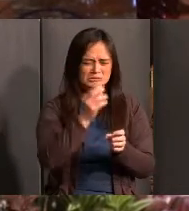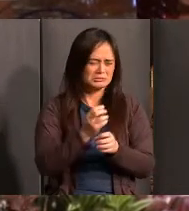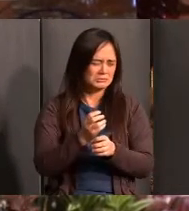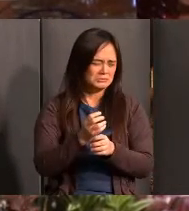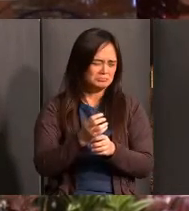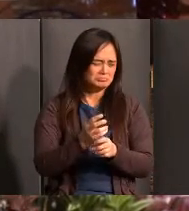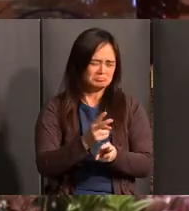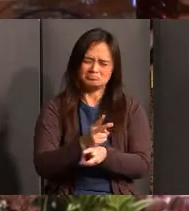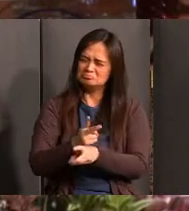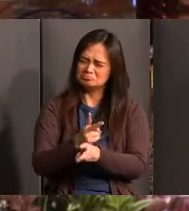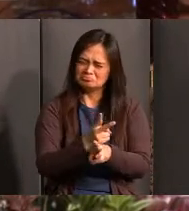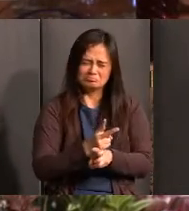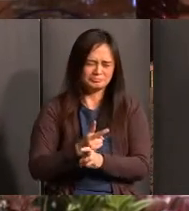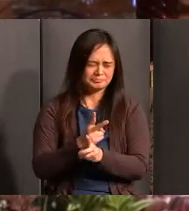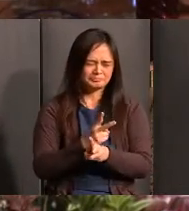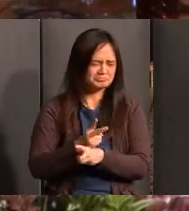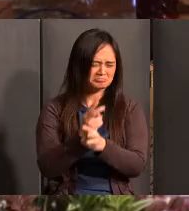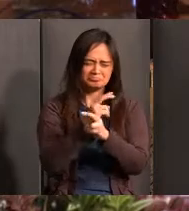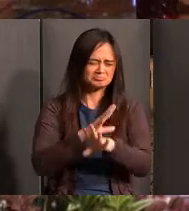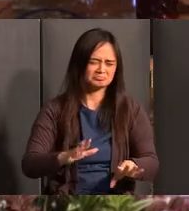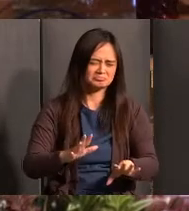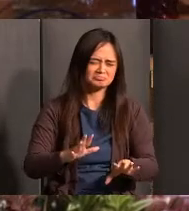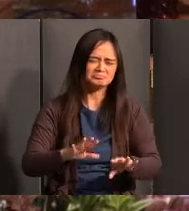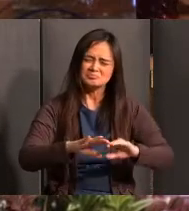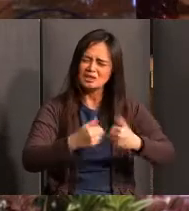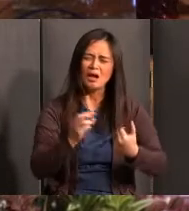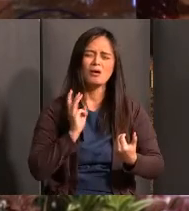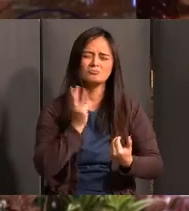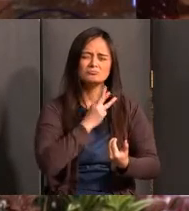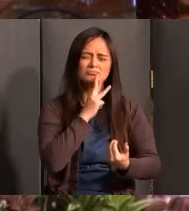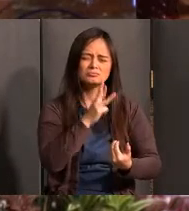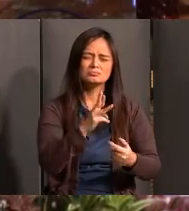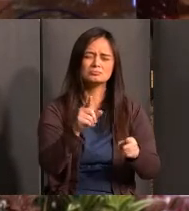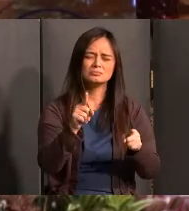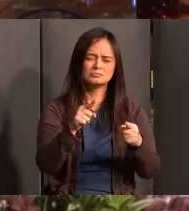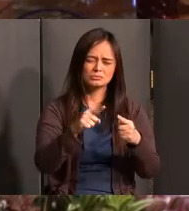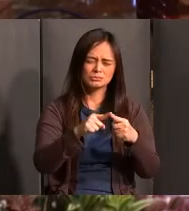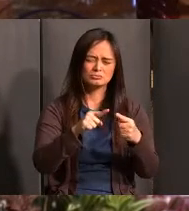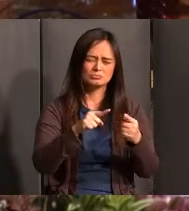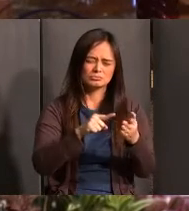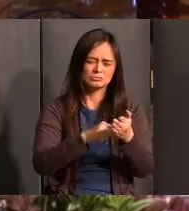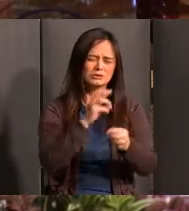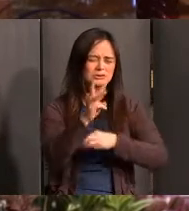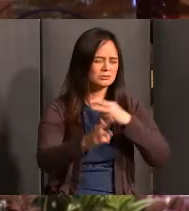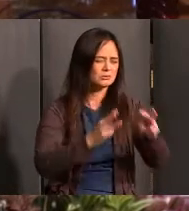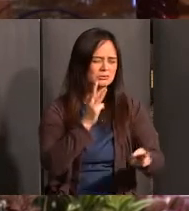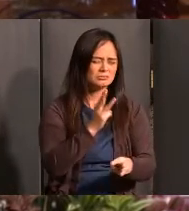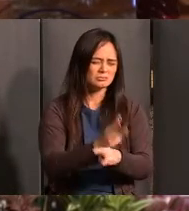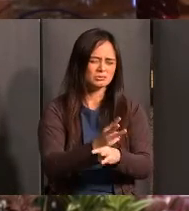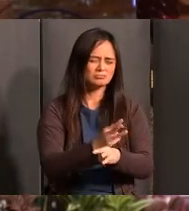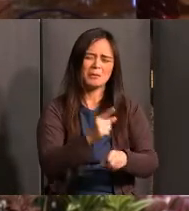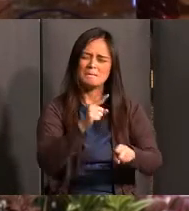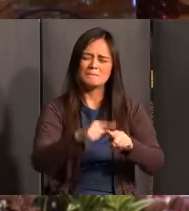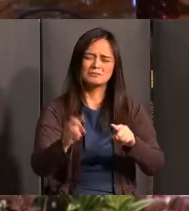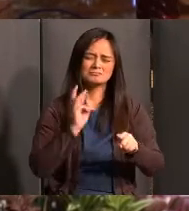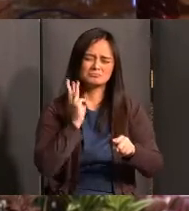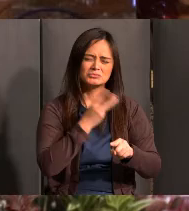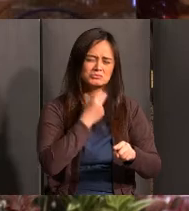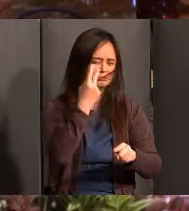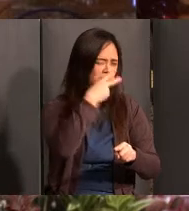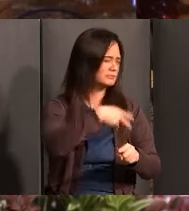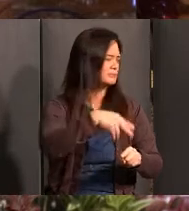are to our friends, how we are to our peers, but we don't look at how we are before